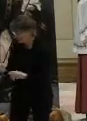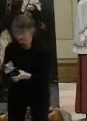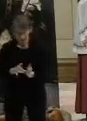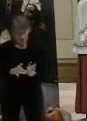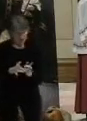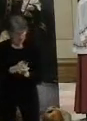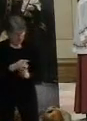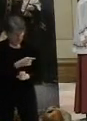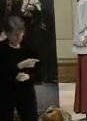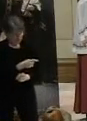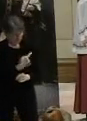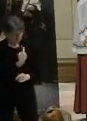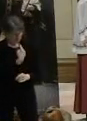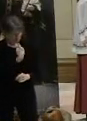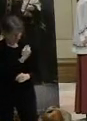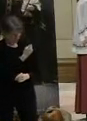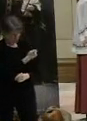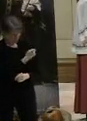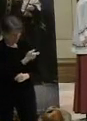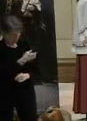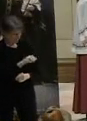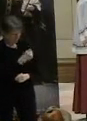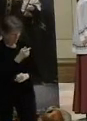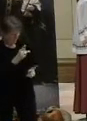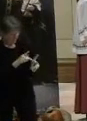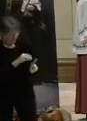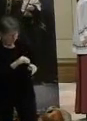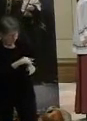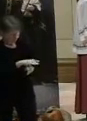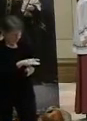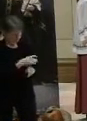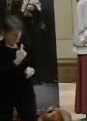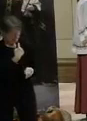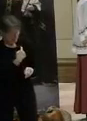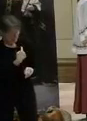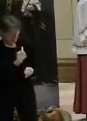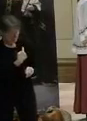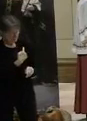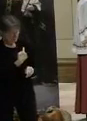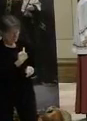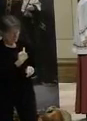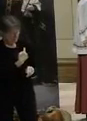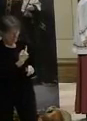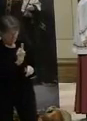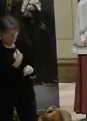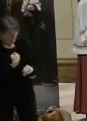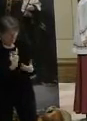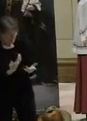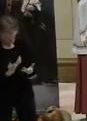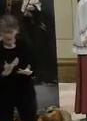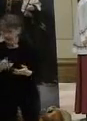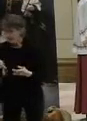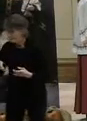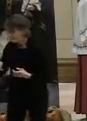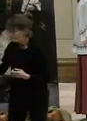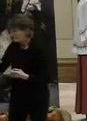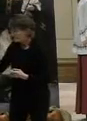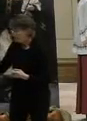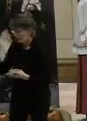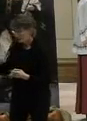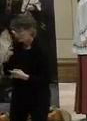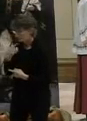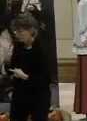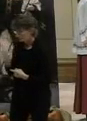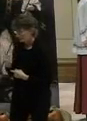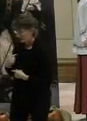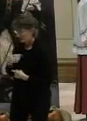you say this on your own, or have others told you about me?" Pilate answered, "I'm not a Jew, am